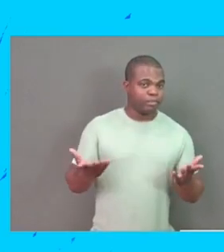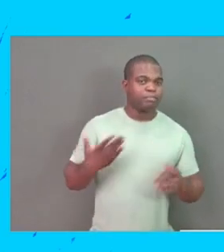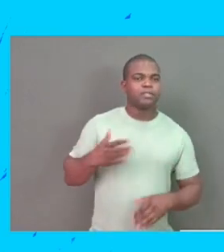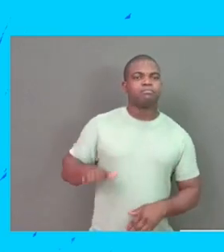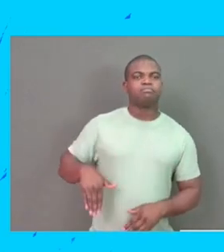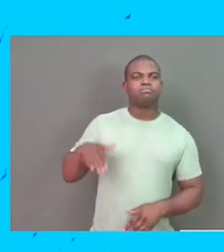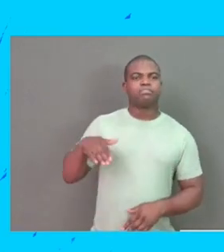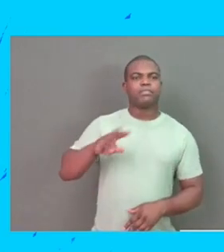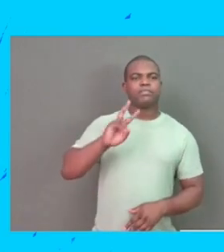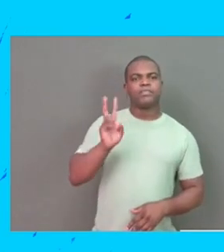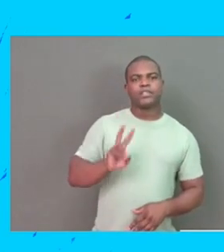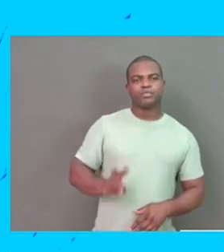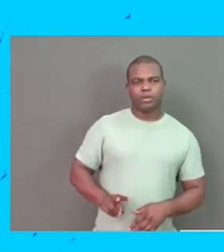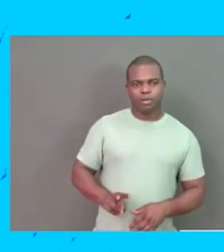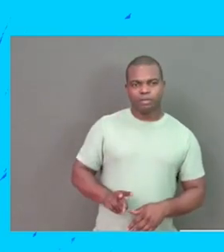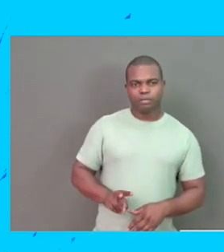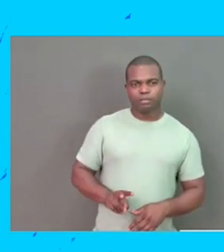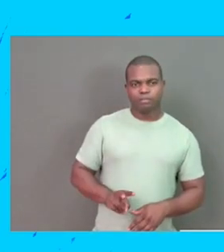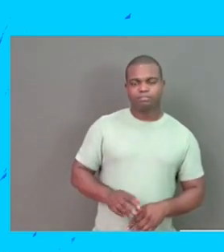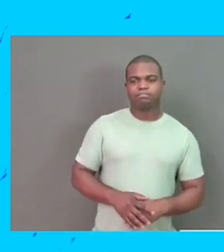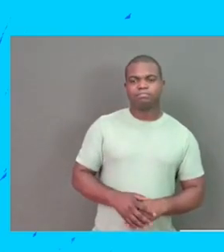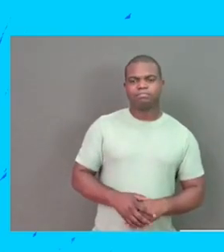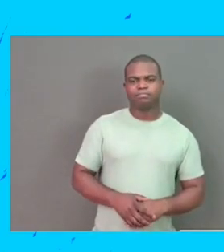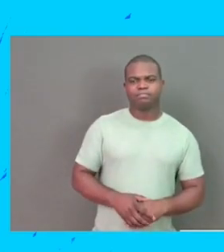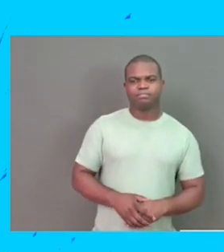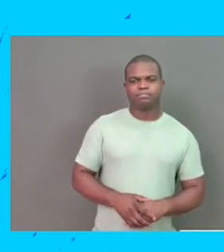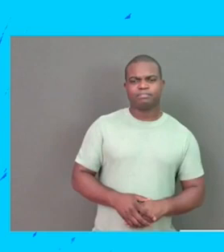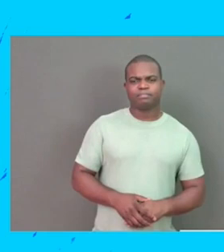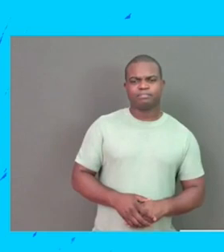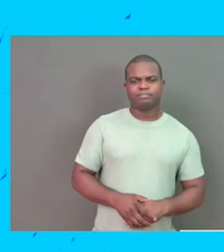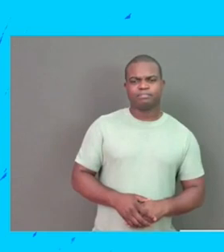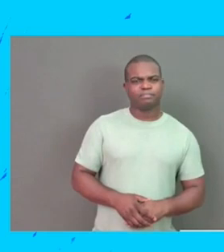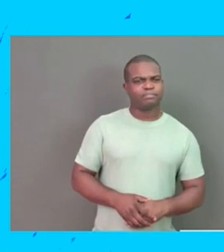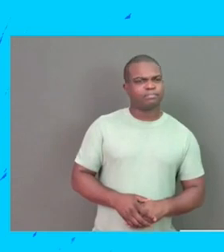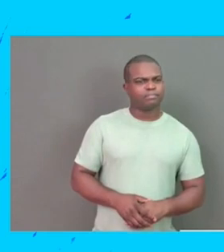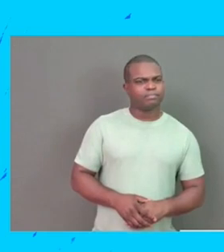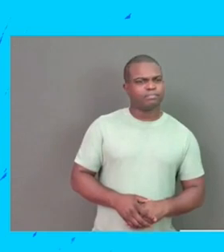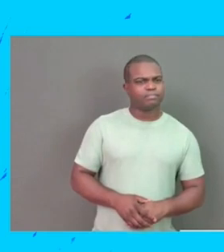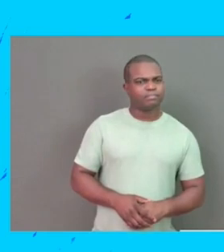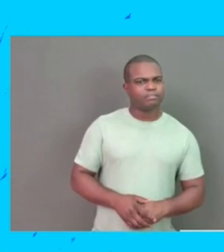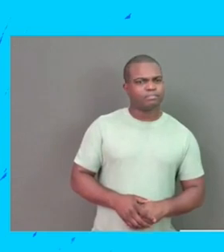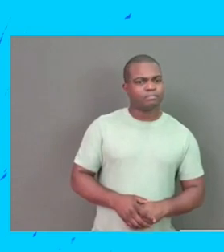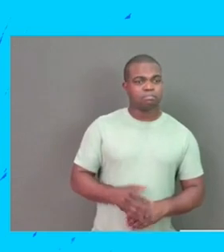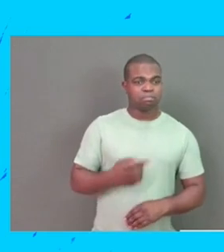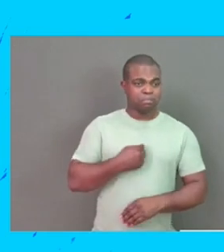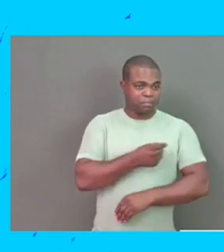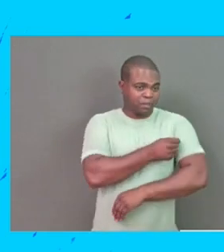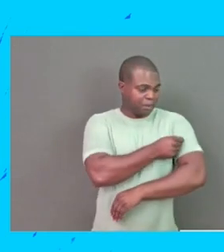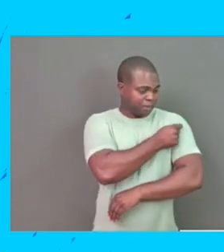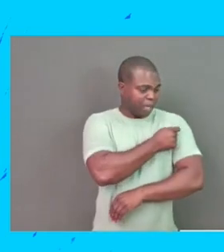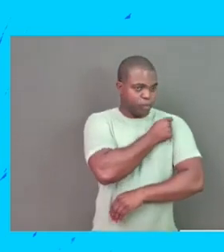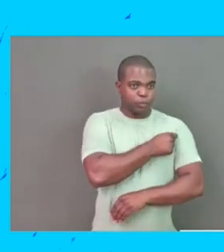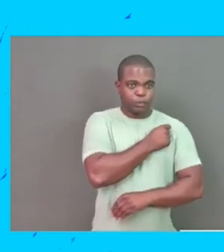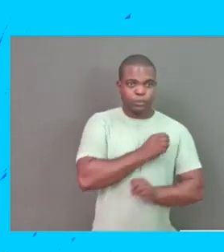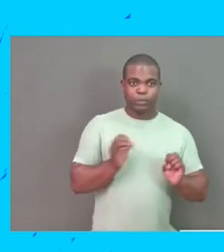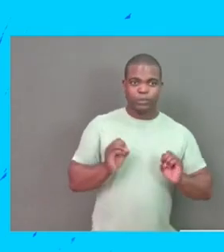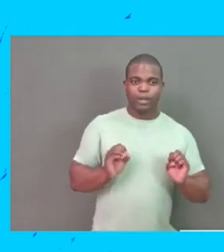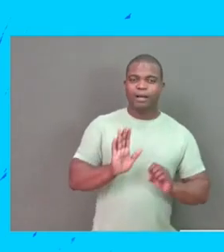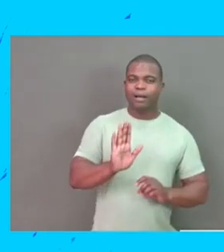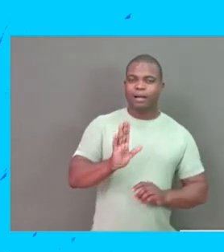is an explorer. I have no tattoos, but a bunch of scars from a jaguar, a crocodile, piranhas. And yes, it sounds